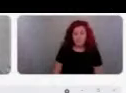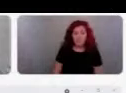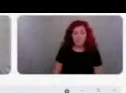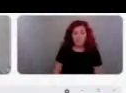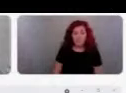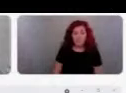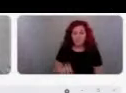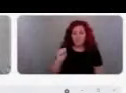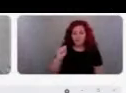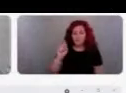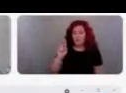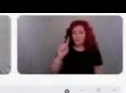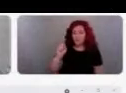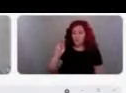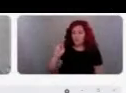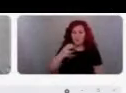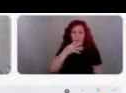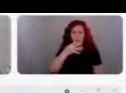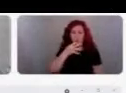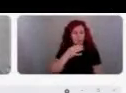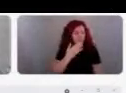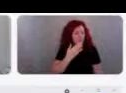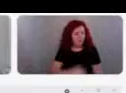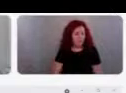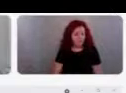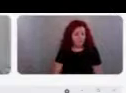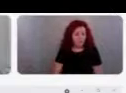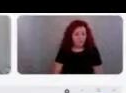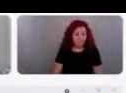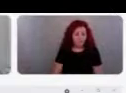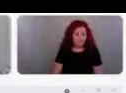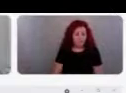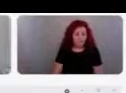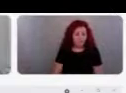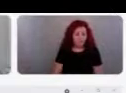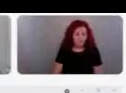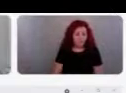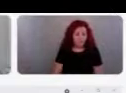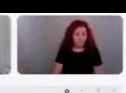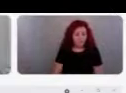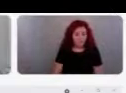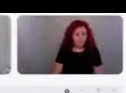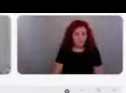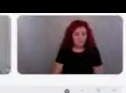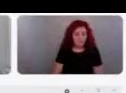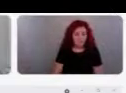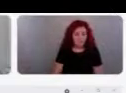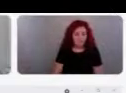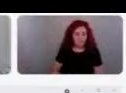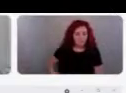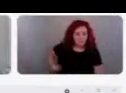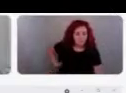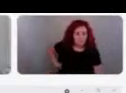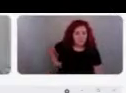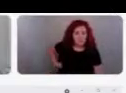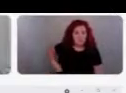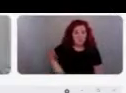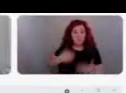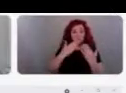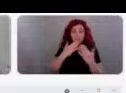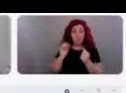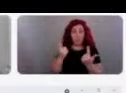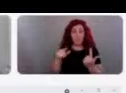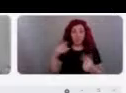we will call you in just a minute thank you that's great okay it's been a while okay so uh thank you uh to all of you jaren